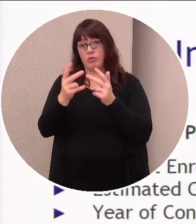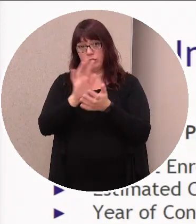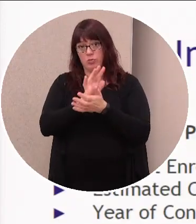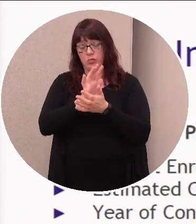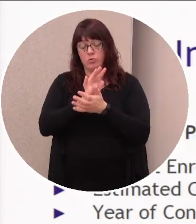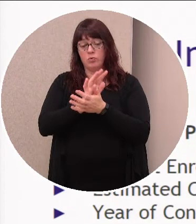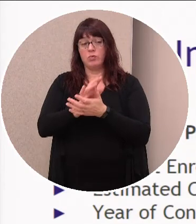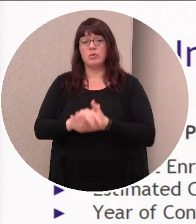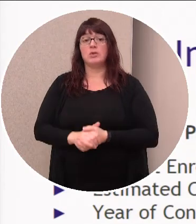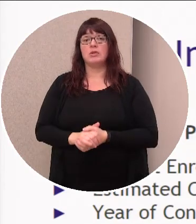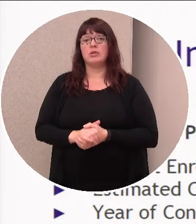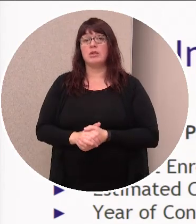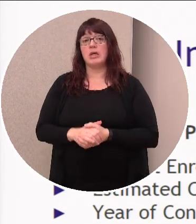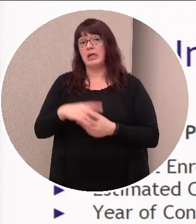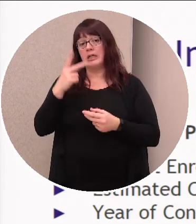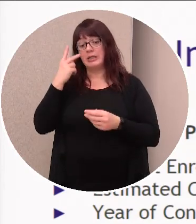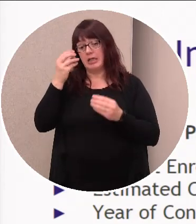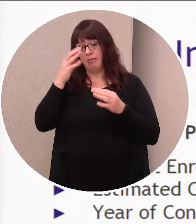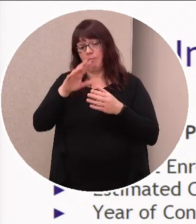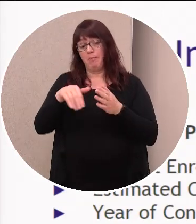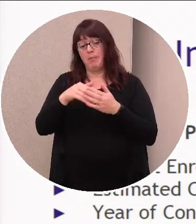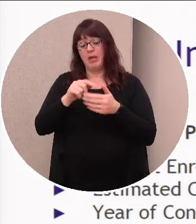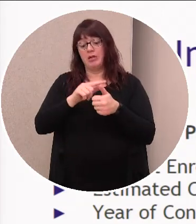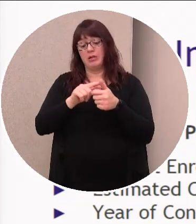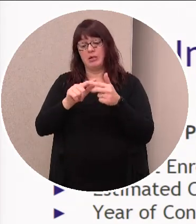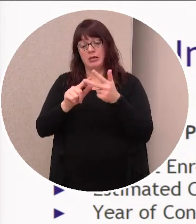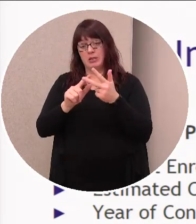and the information on these schools.